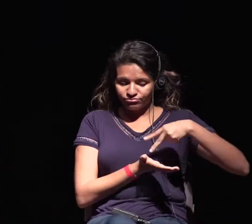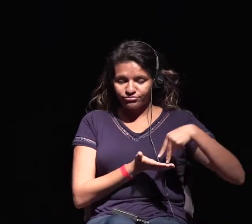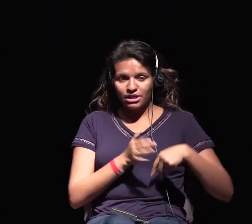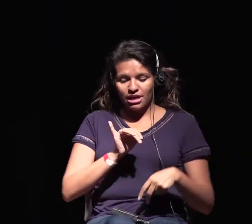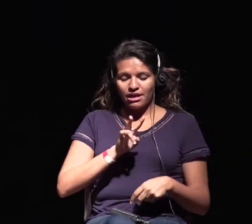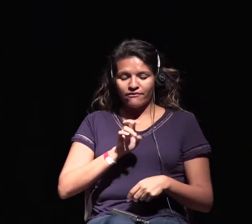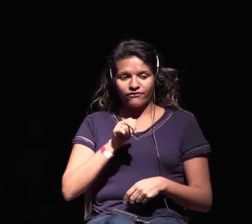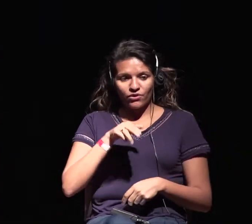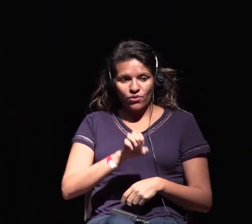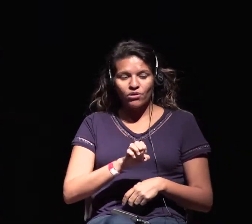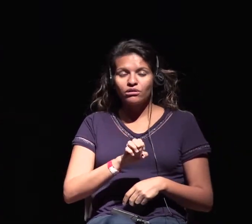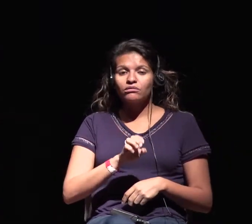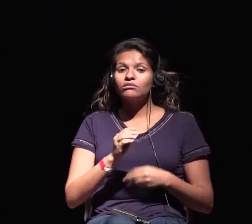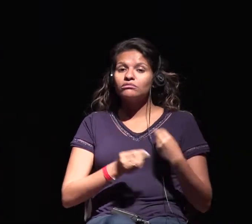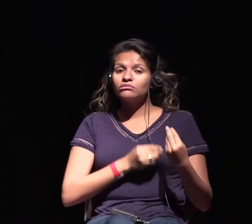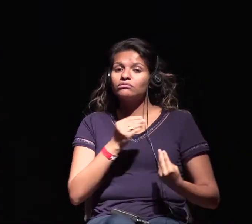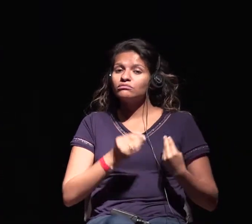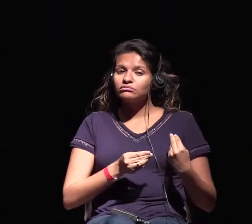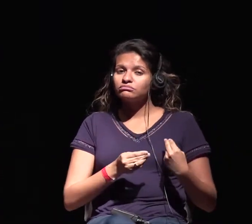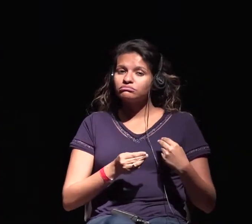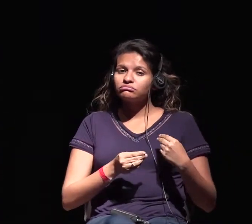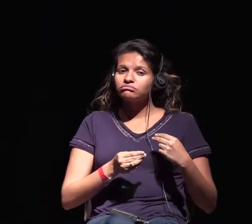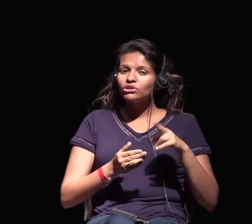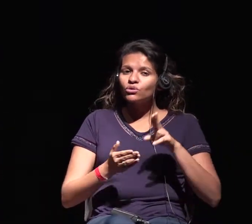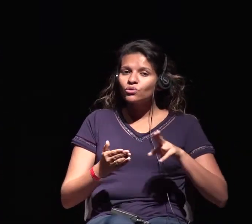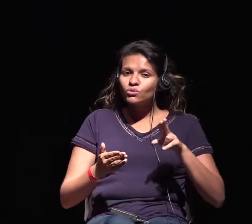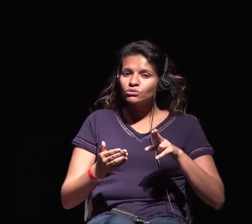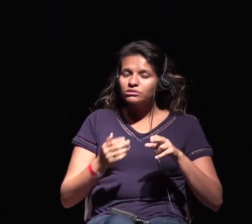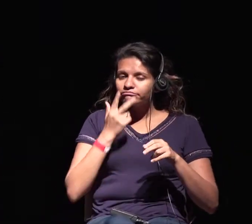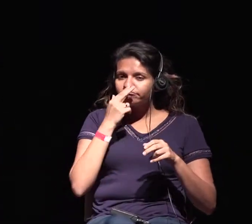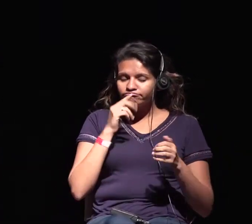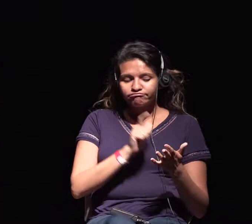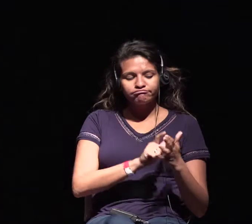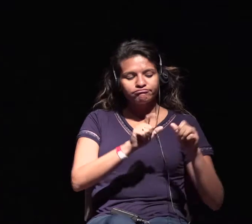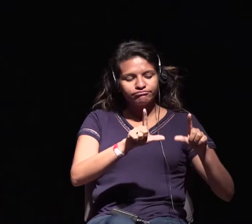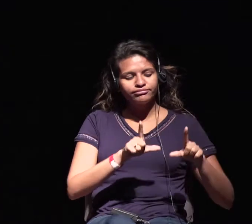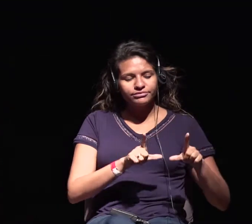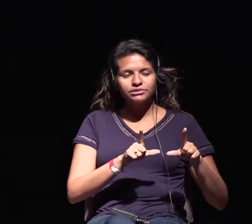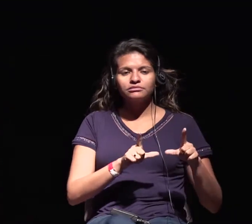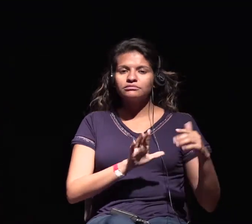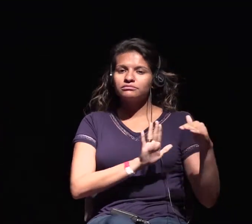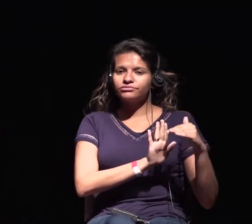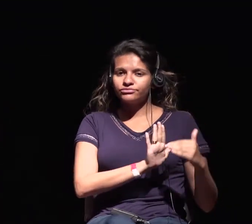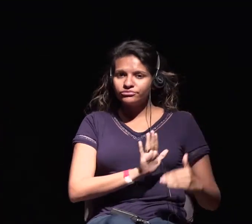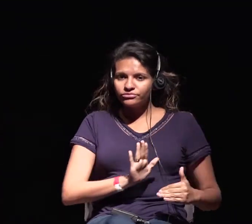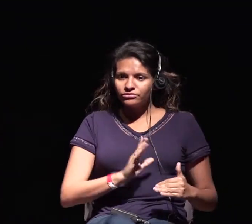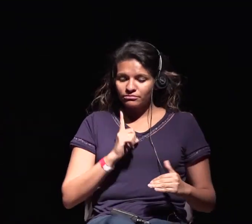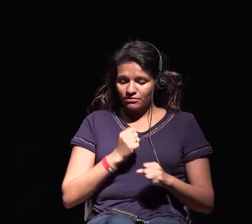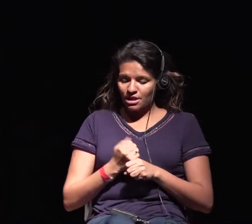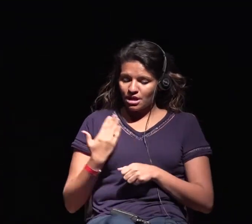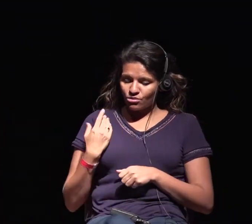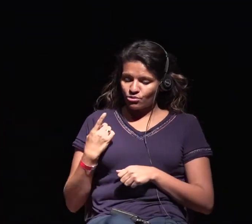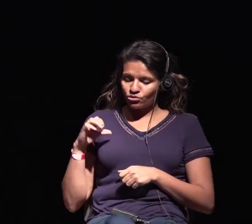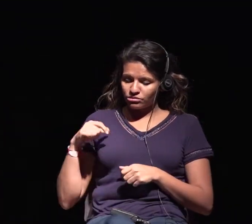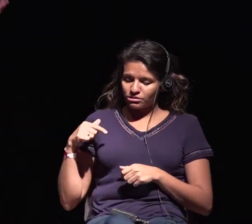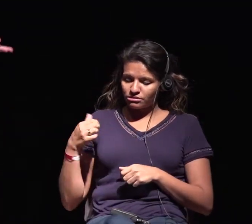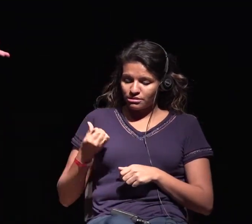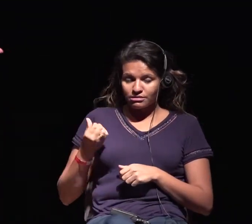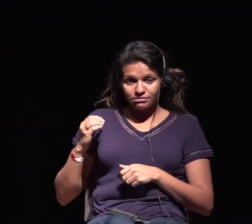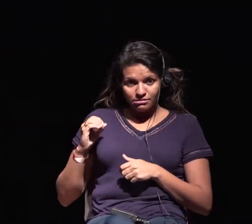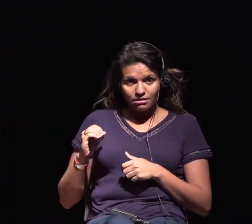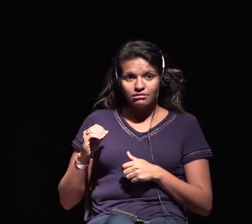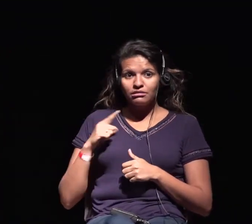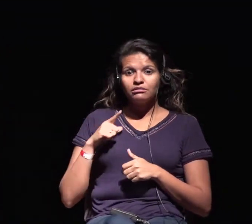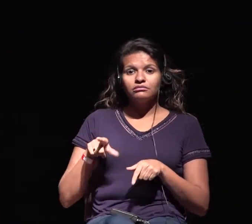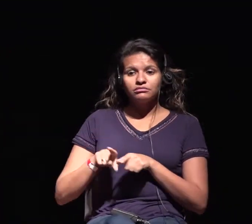of the score across her dances from the 1960s, with particular focus on her work We Shall Run. And we